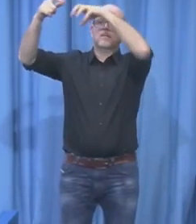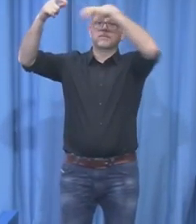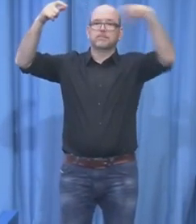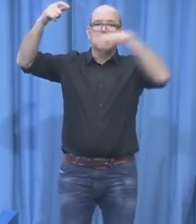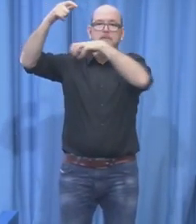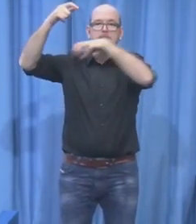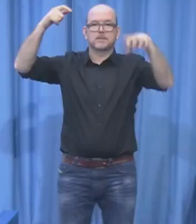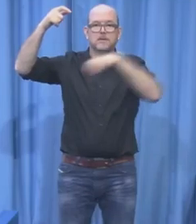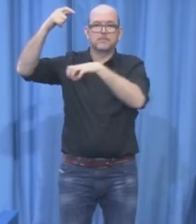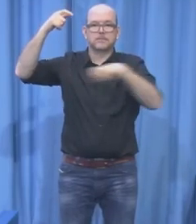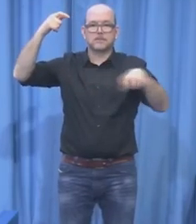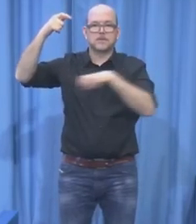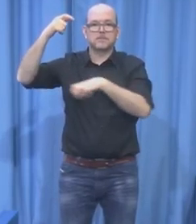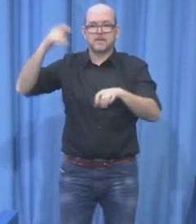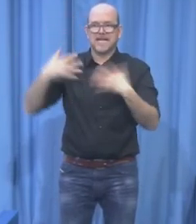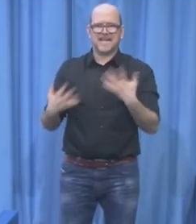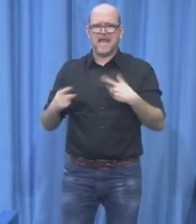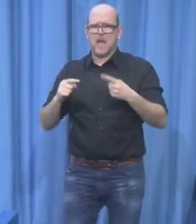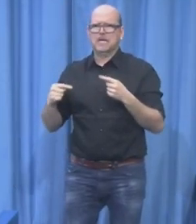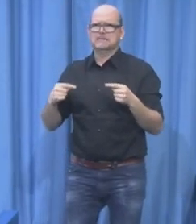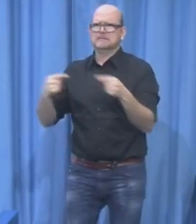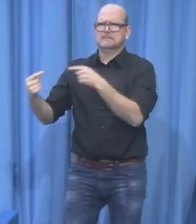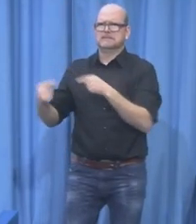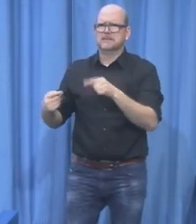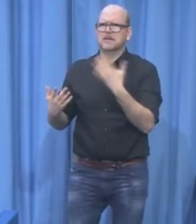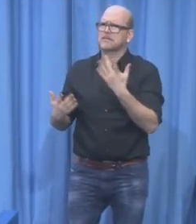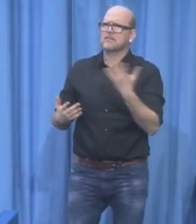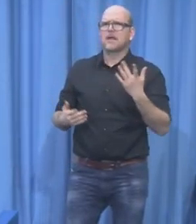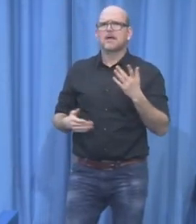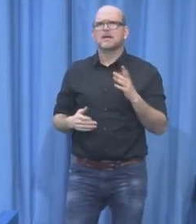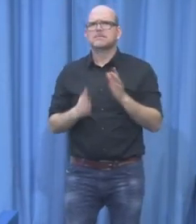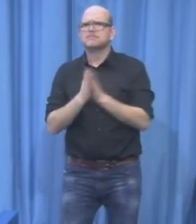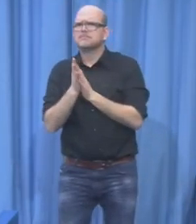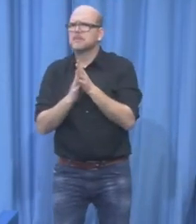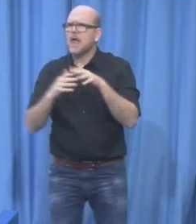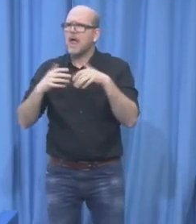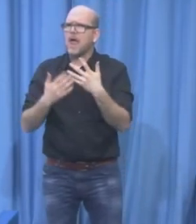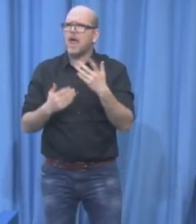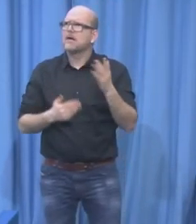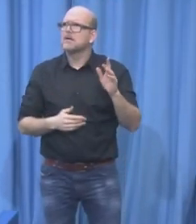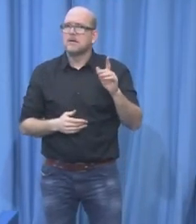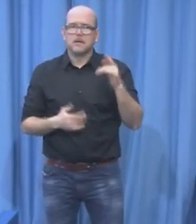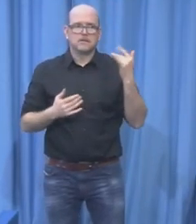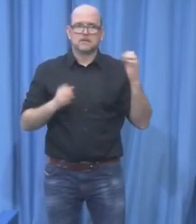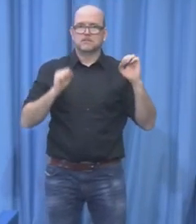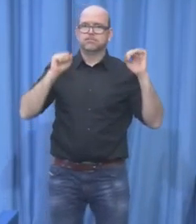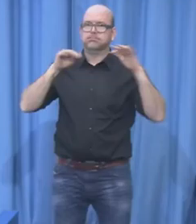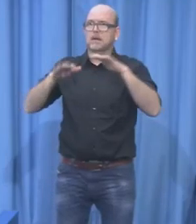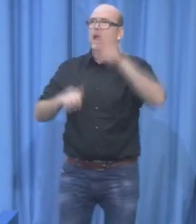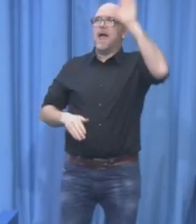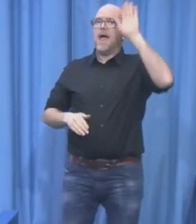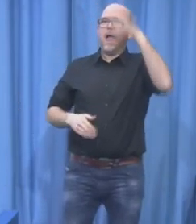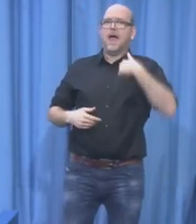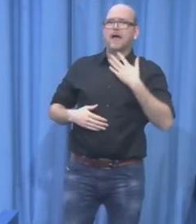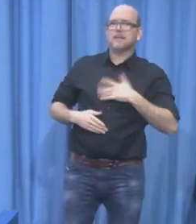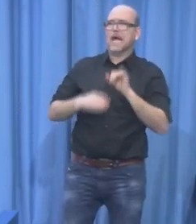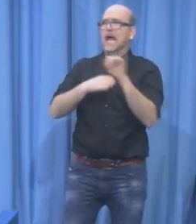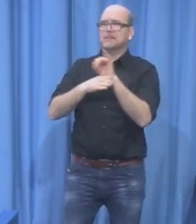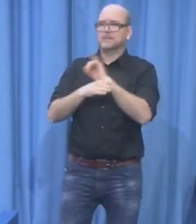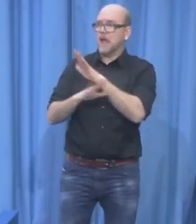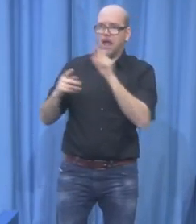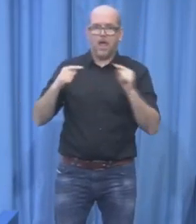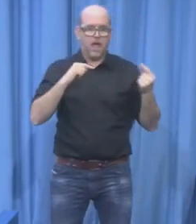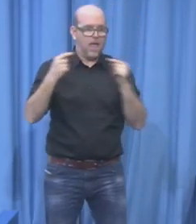a bit of drama and a bit of excitement for us to deal with. And the two coordinators in the hospital, who, by the way, Caroline, are watching